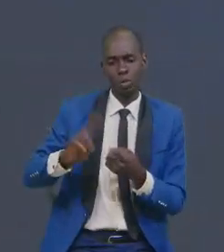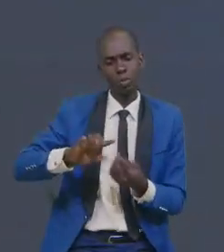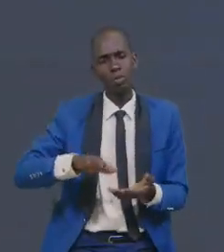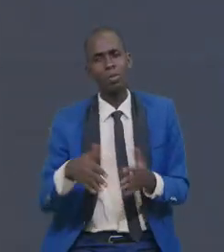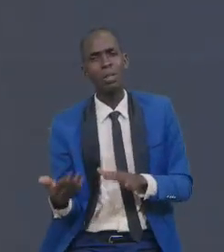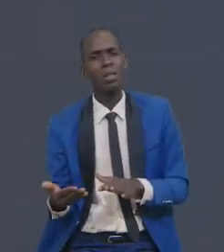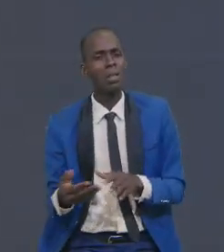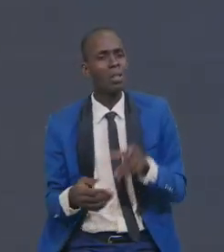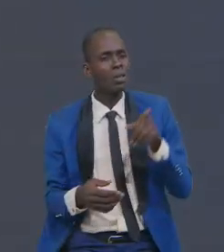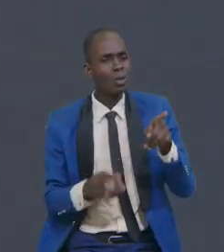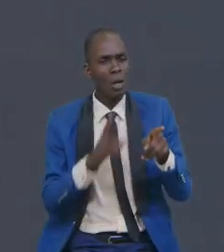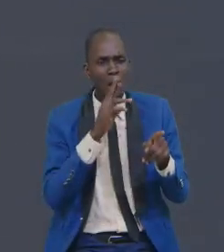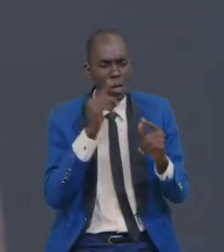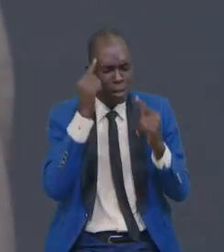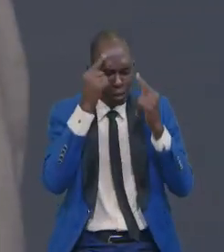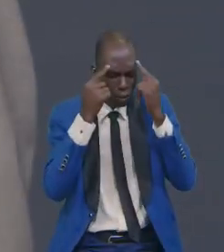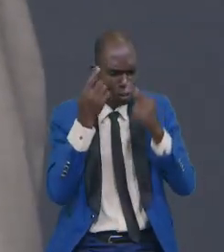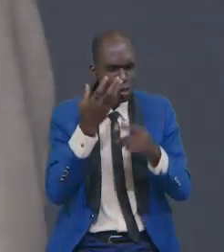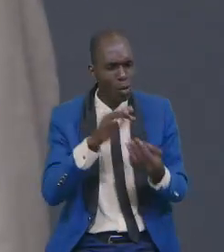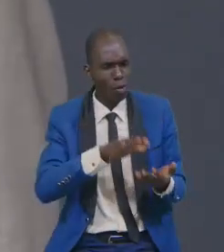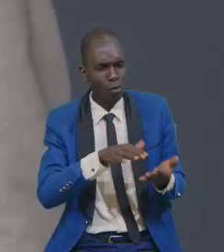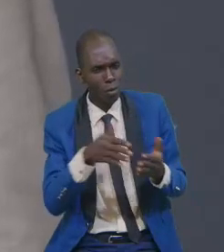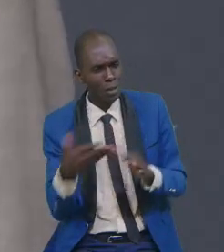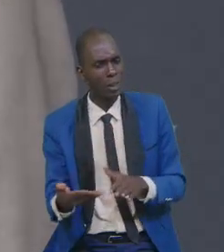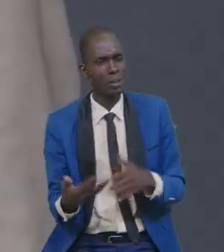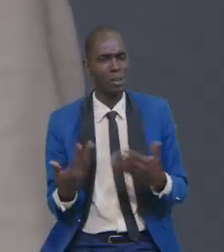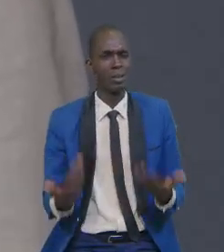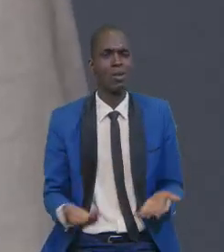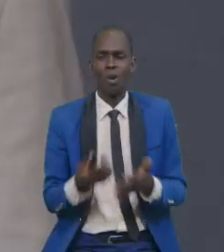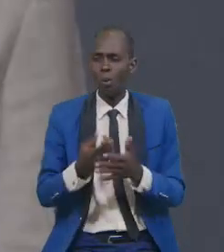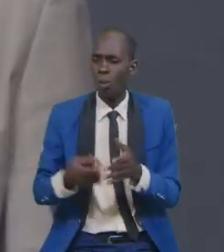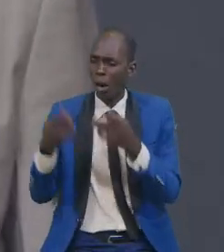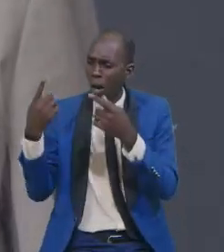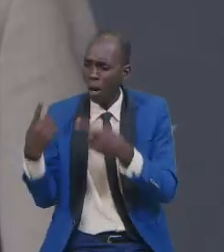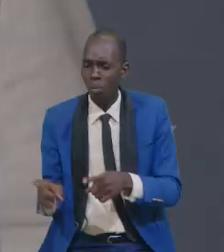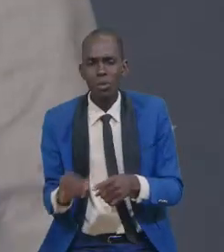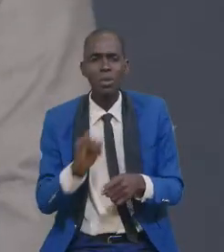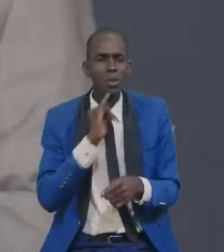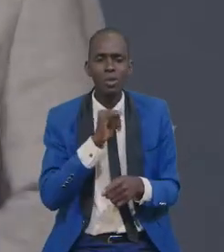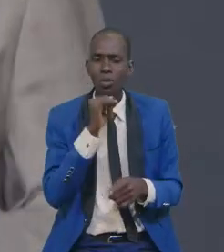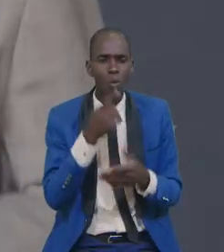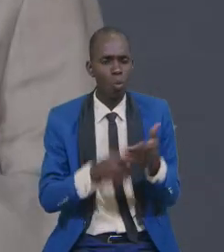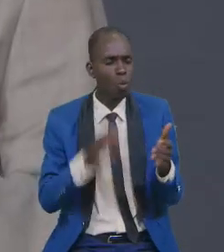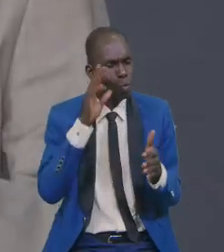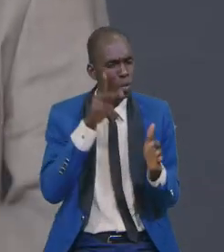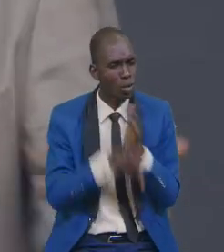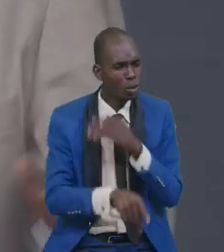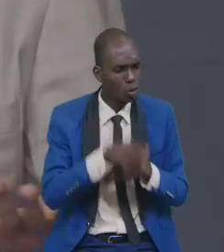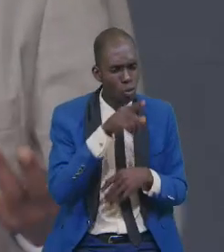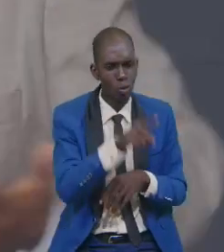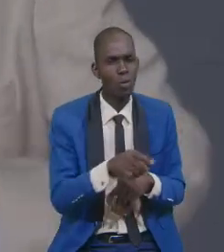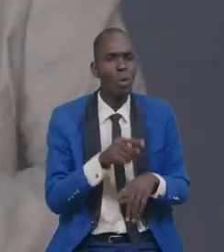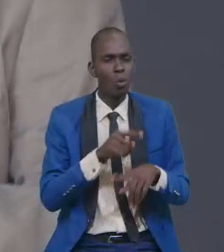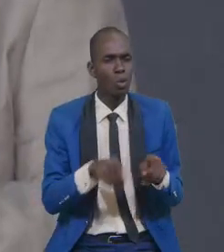friend. What has happened is not that heavy. Other people have gone through that and they just, you know, go